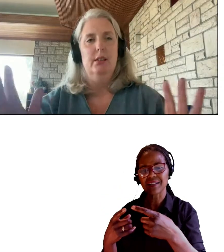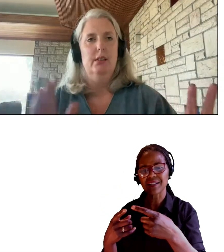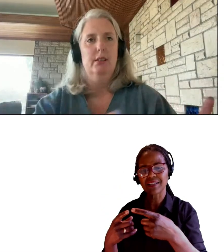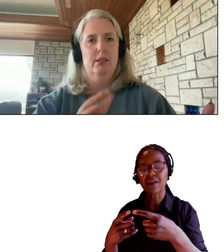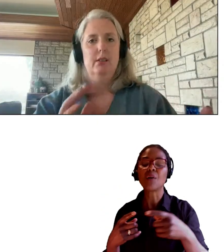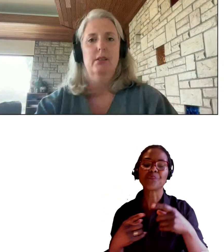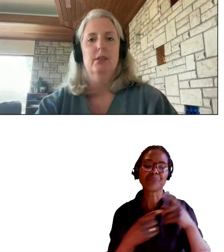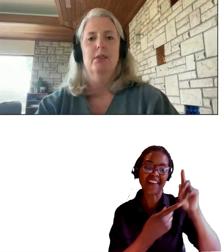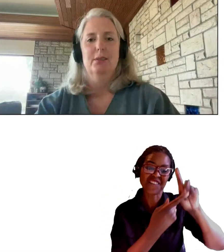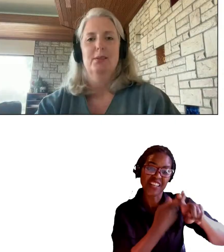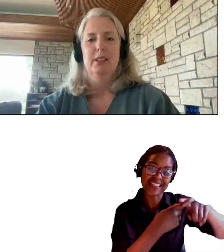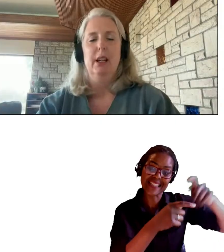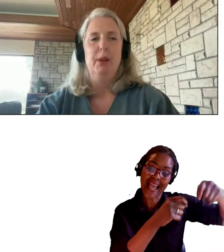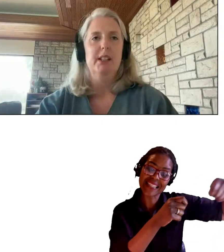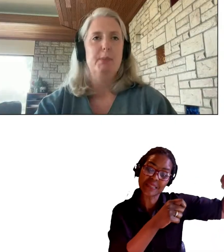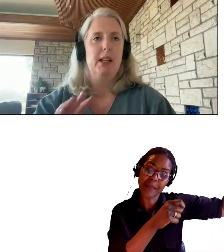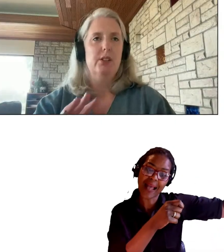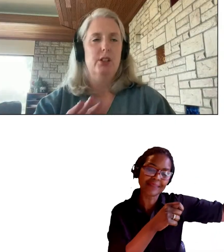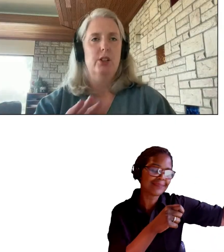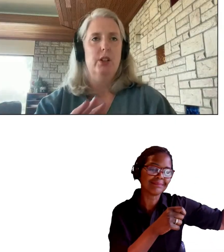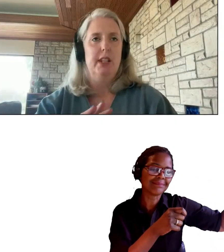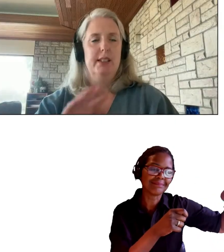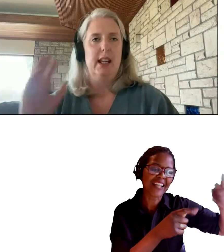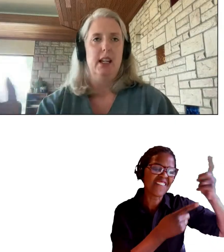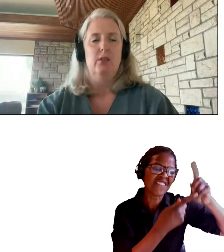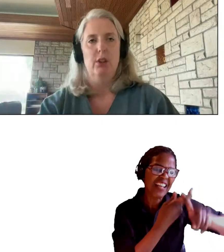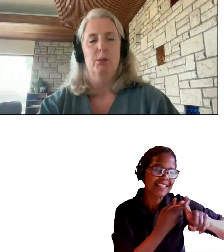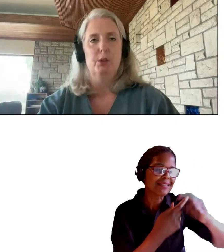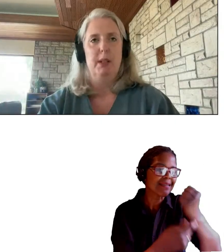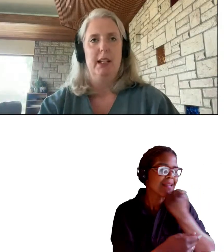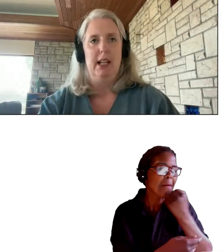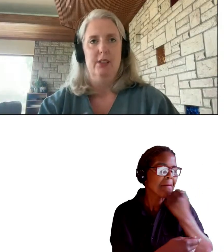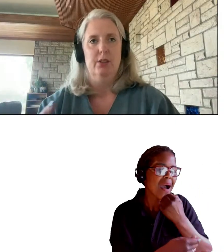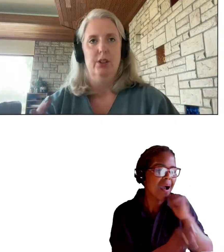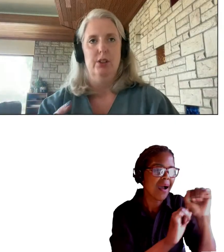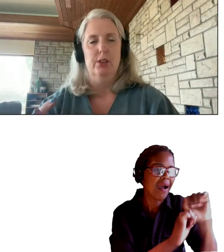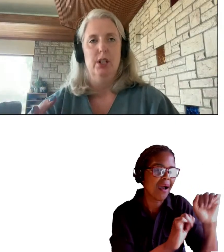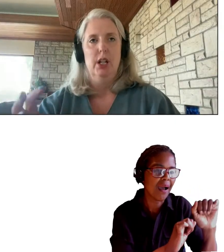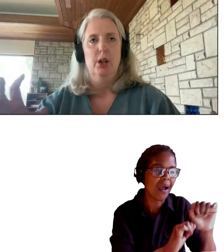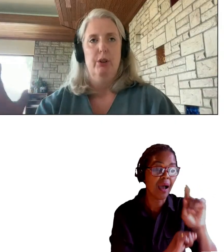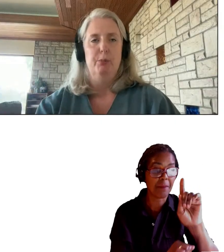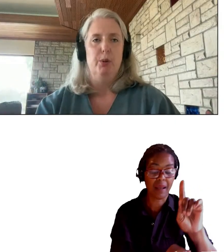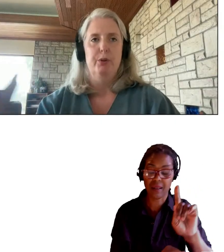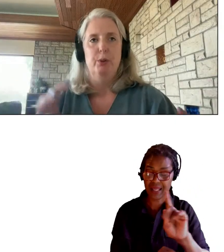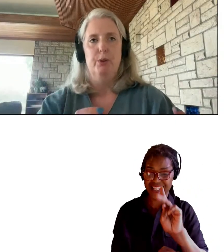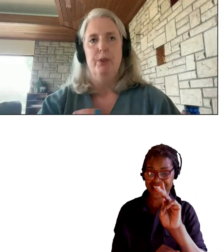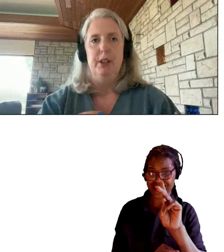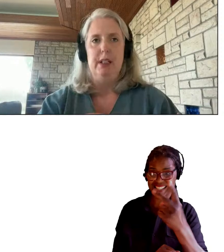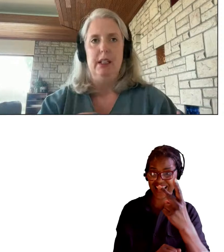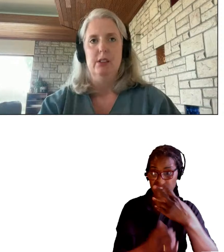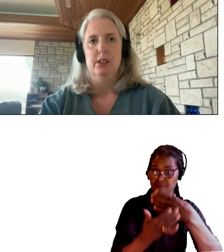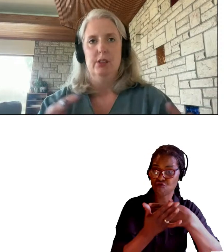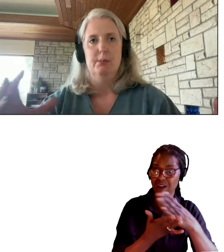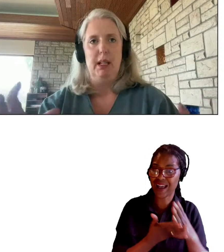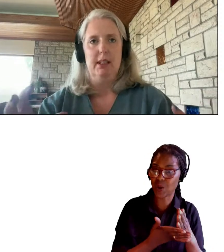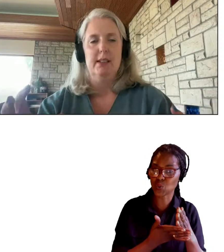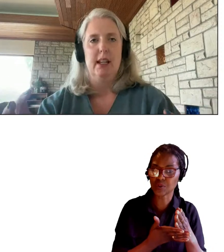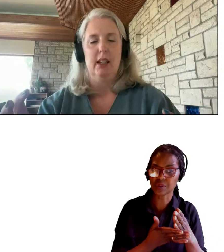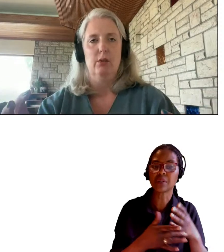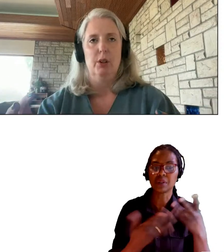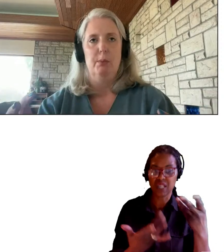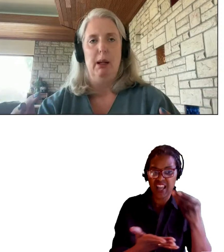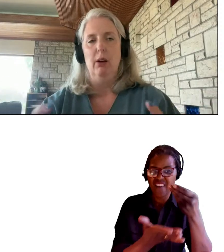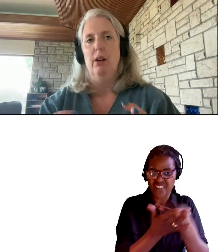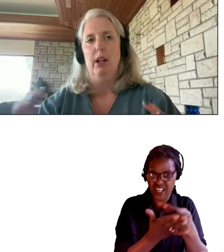be, yeah, we expect this second round, which will be the last round, and we've brought forward funding to make